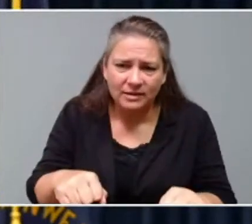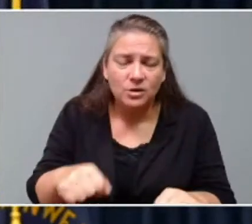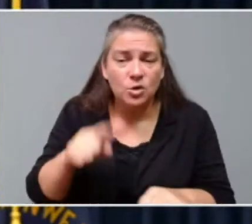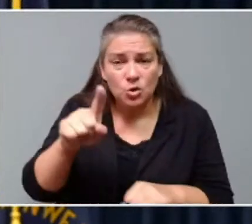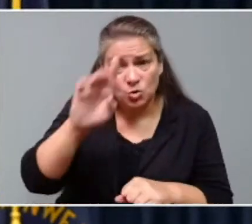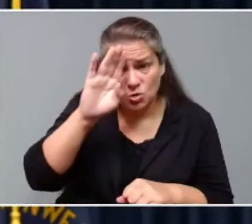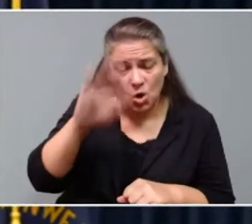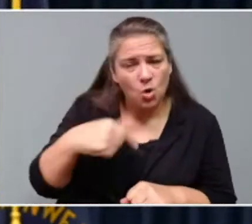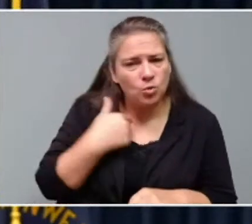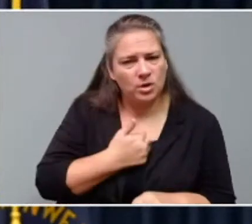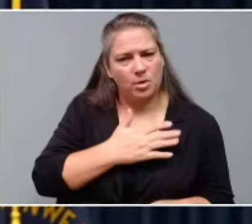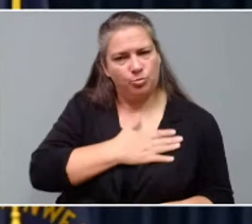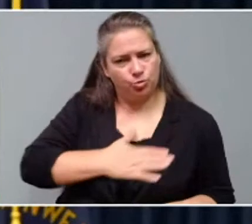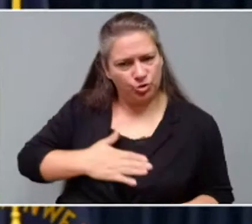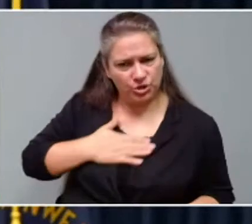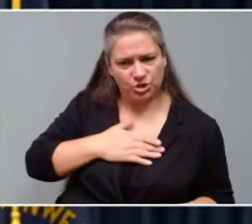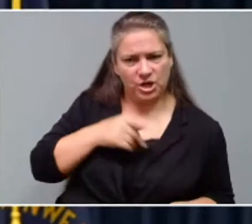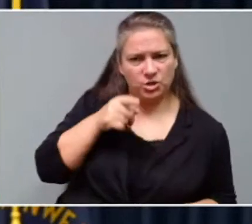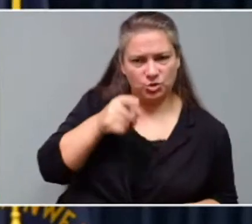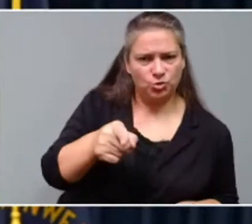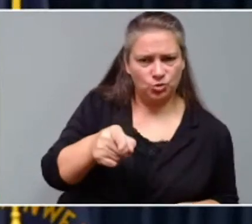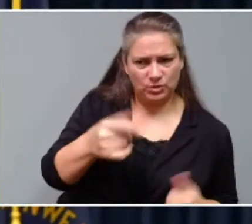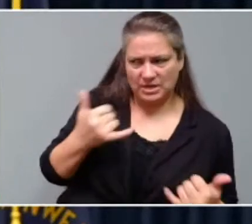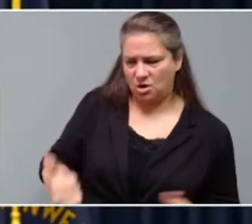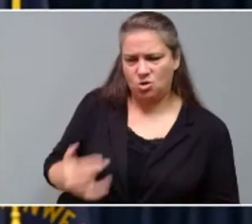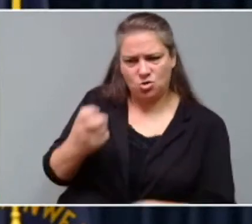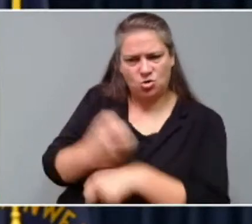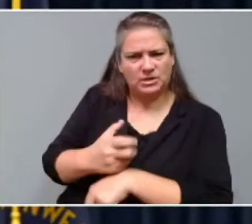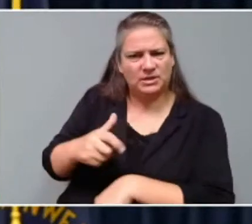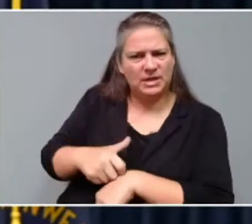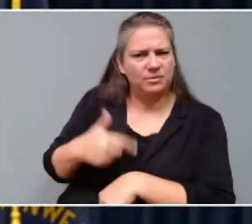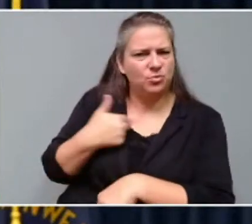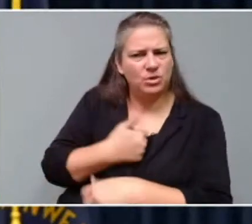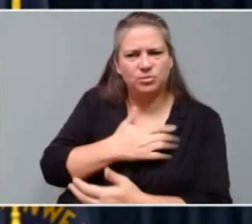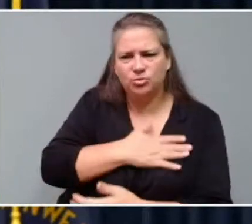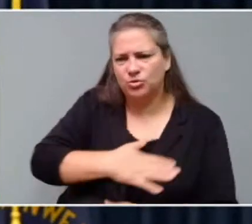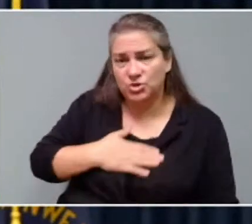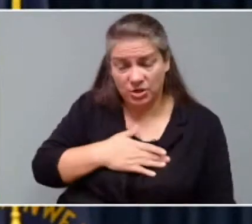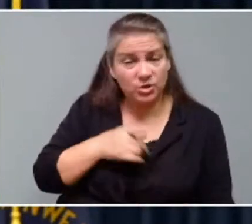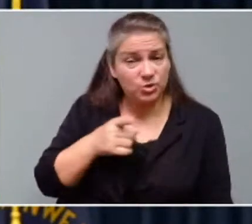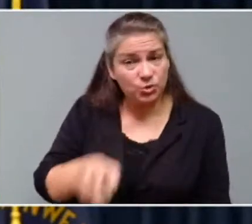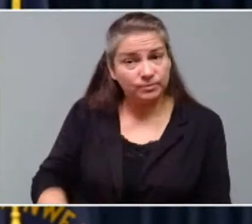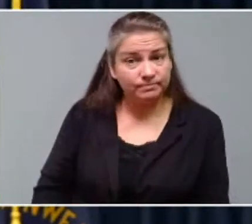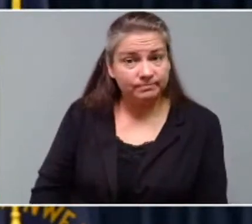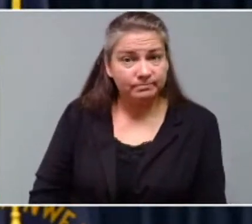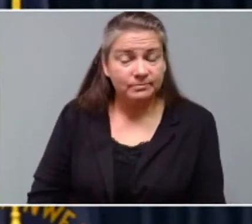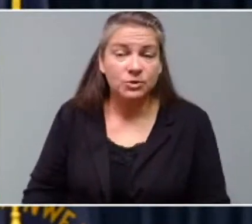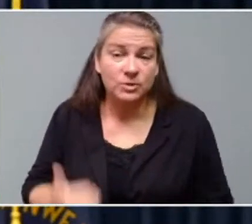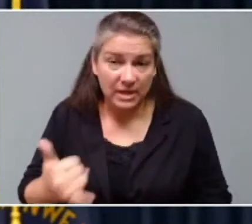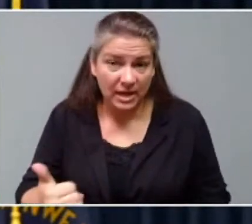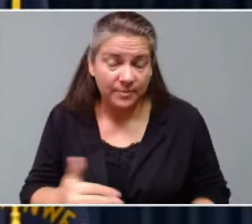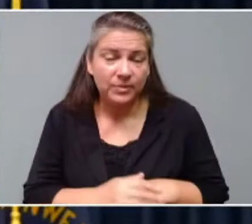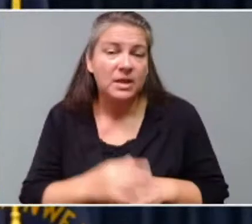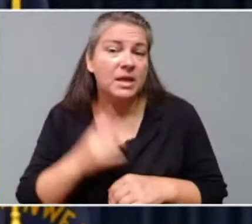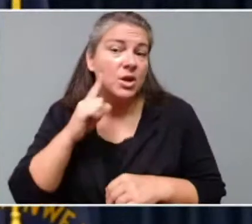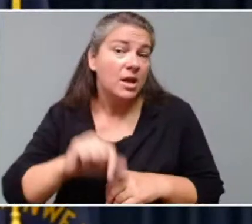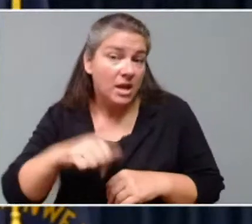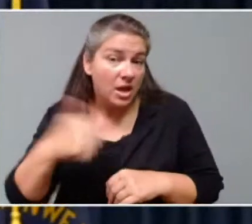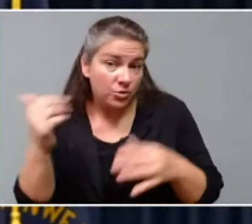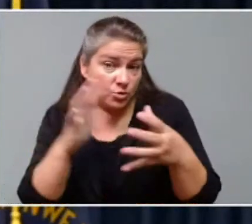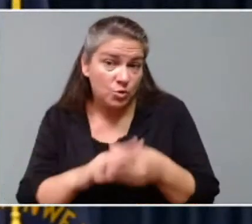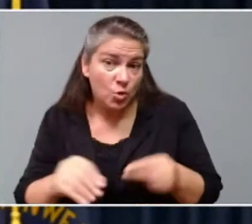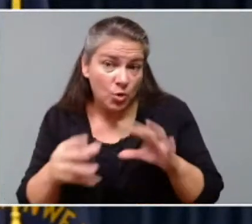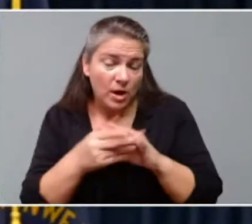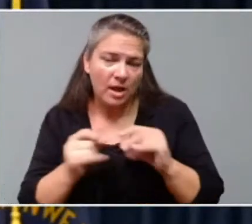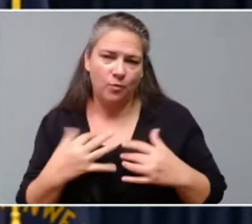you are through this very difficult time. So today, we're going to hear another recovery story, which in and of